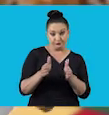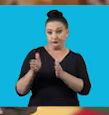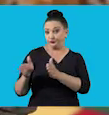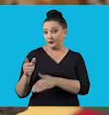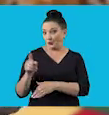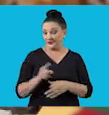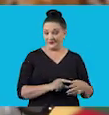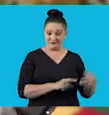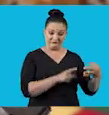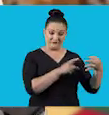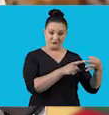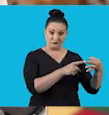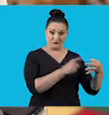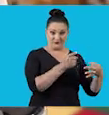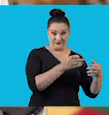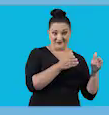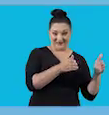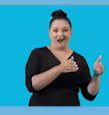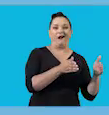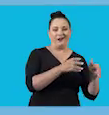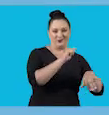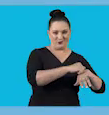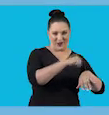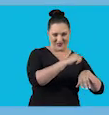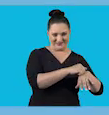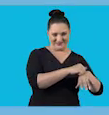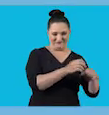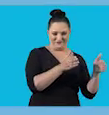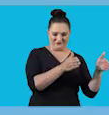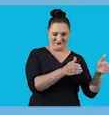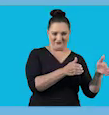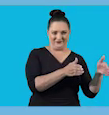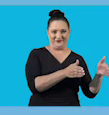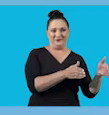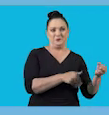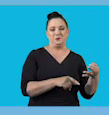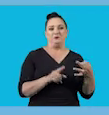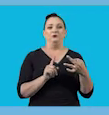The three states of matter are, we have solids,